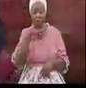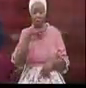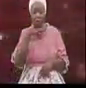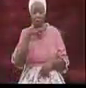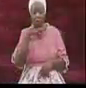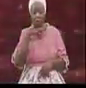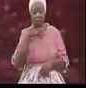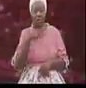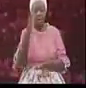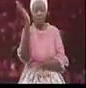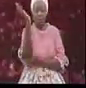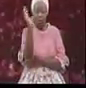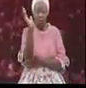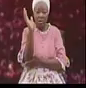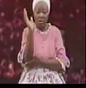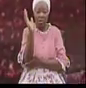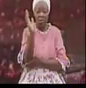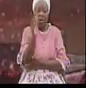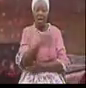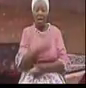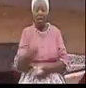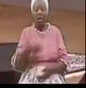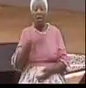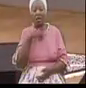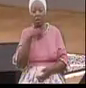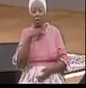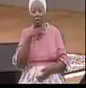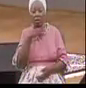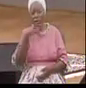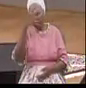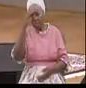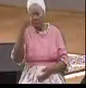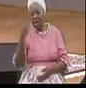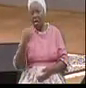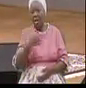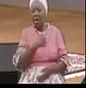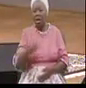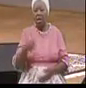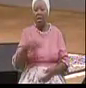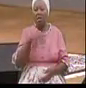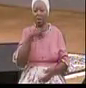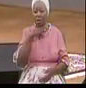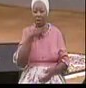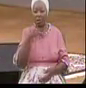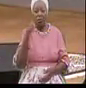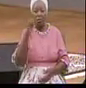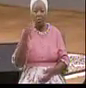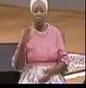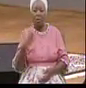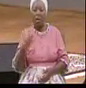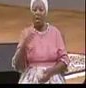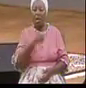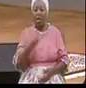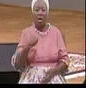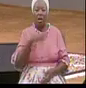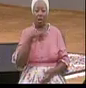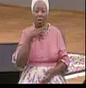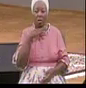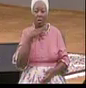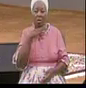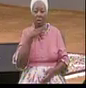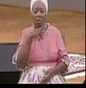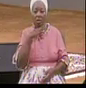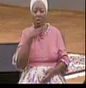corrupt tree, a corrupt man, a corrupt woman, a corrupt